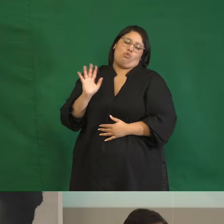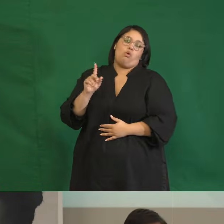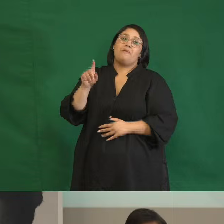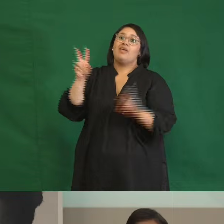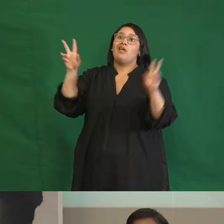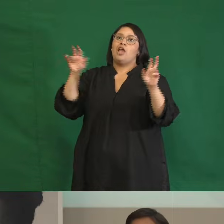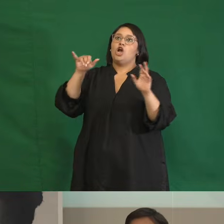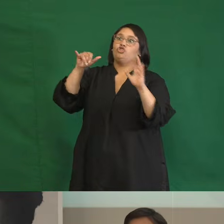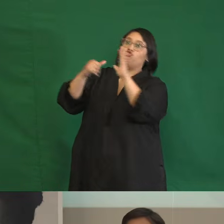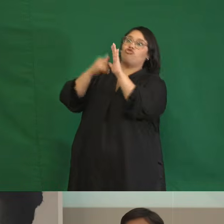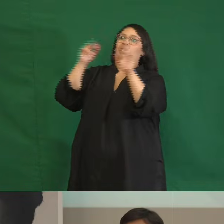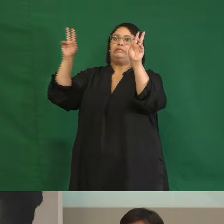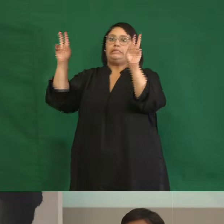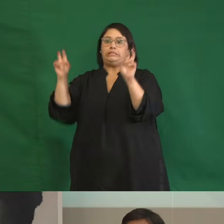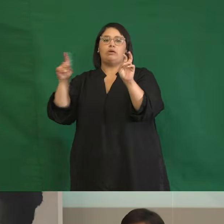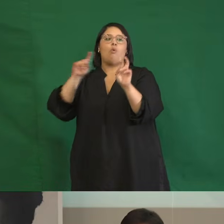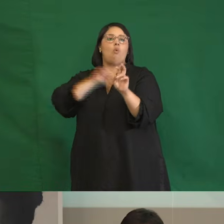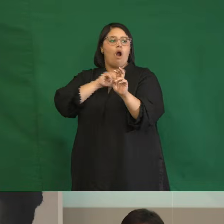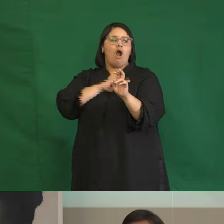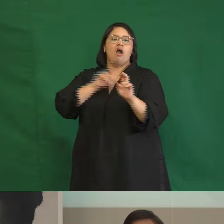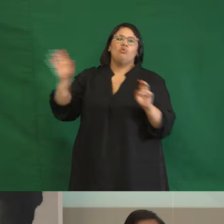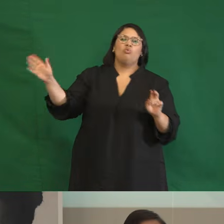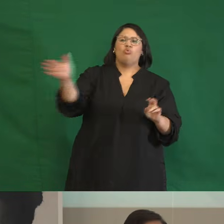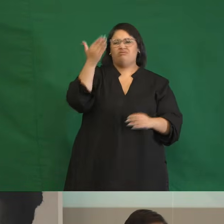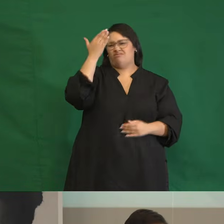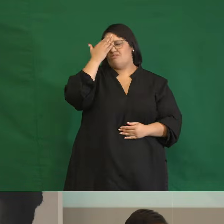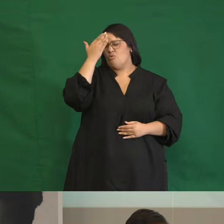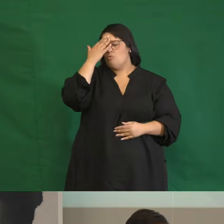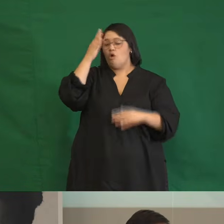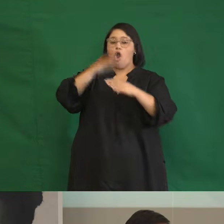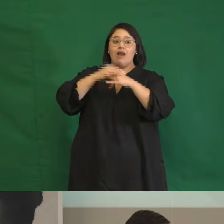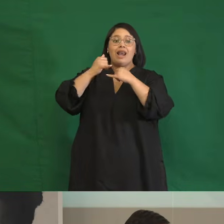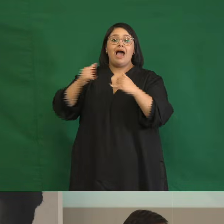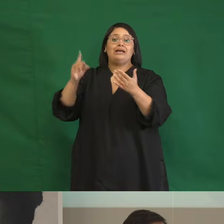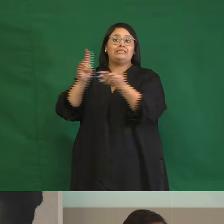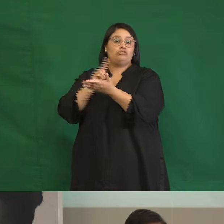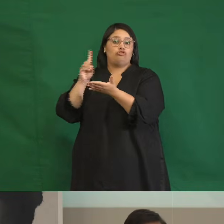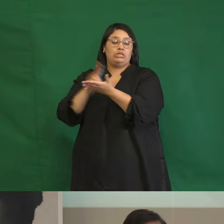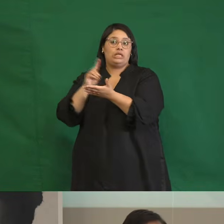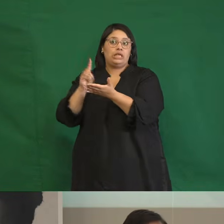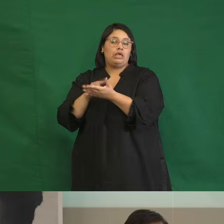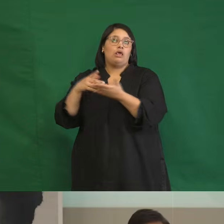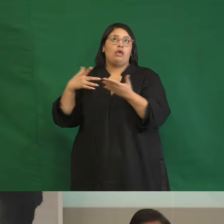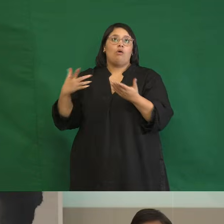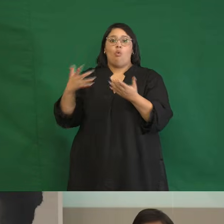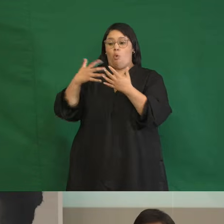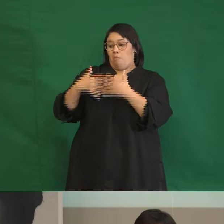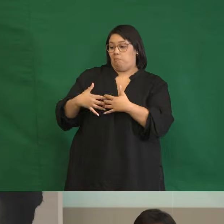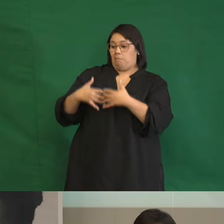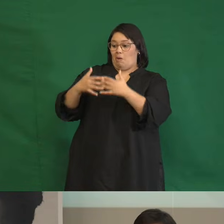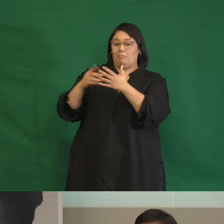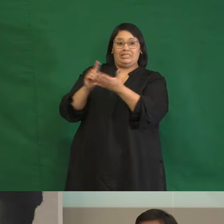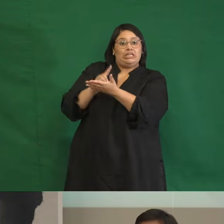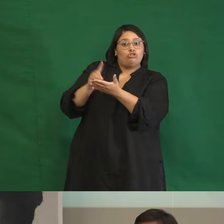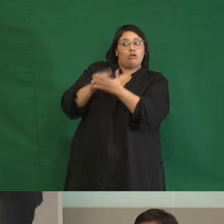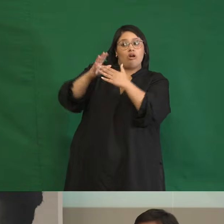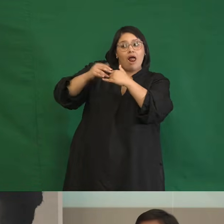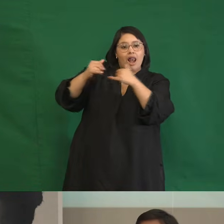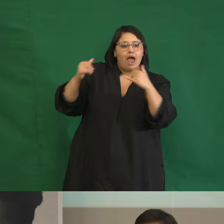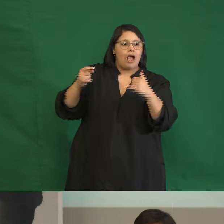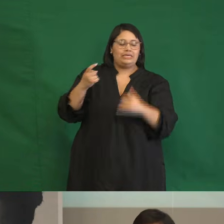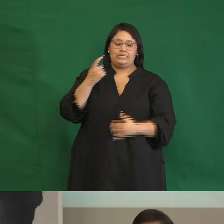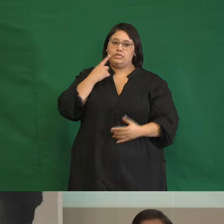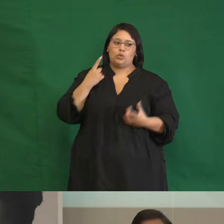in quotation marks there because we all know that an online dictionary is or creating an online dictionary is no